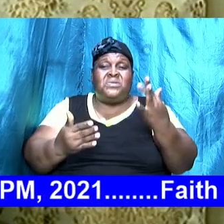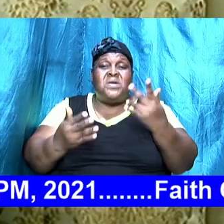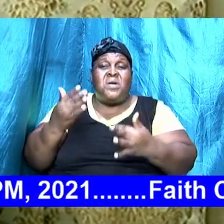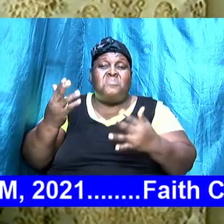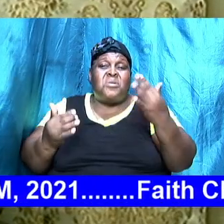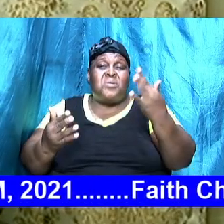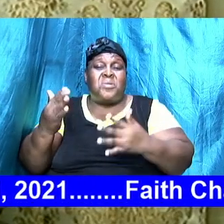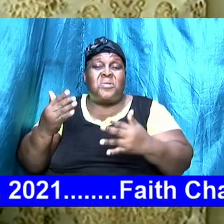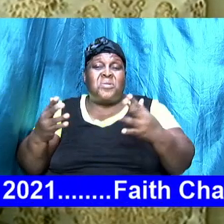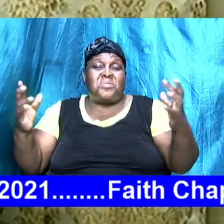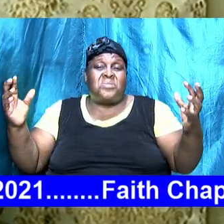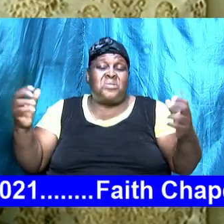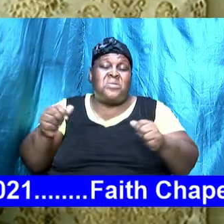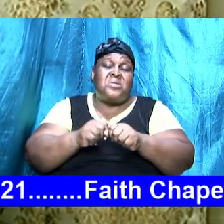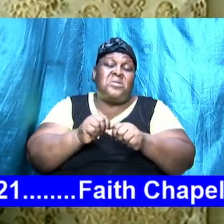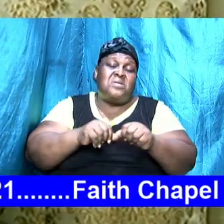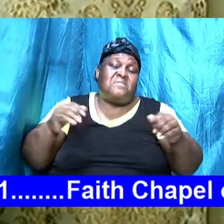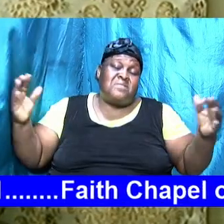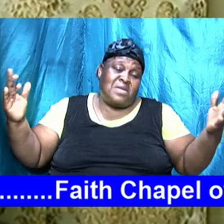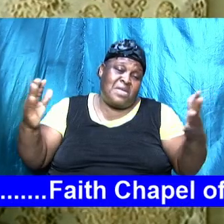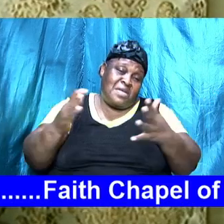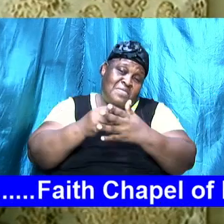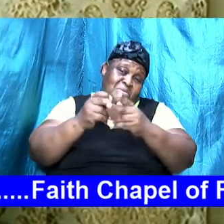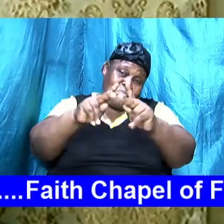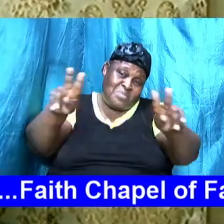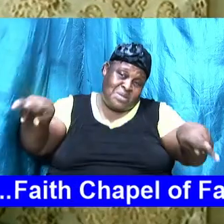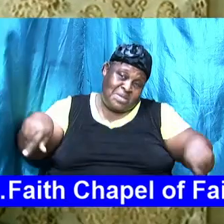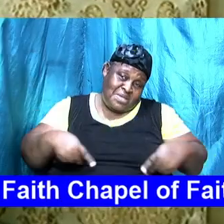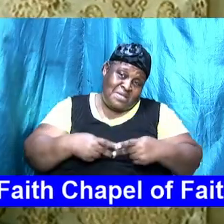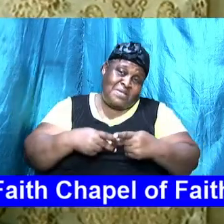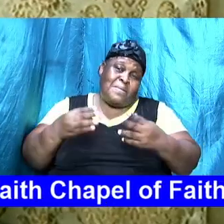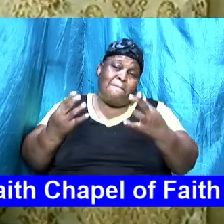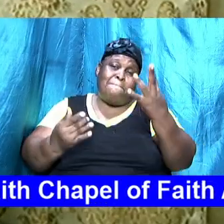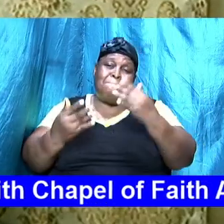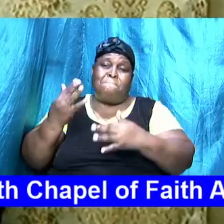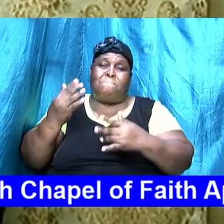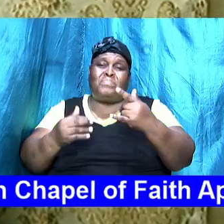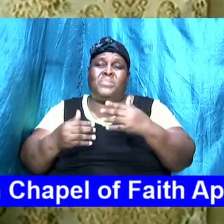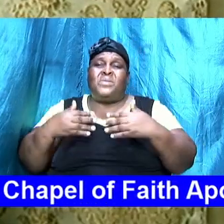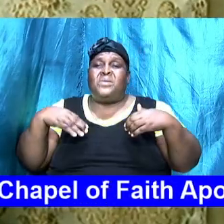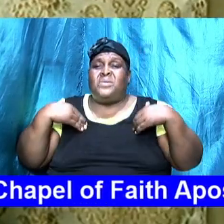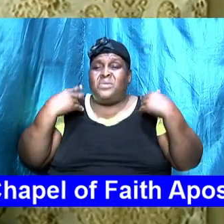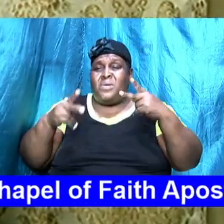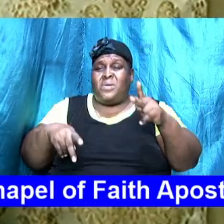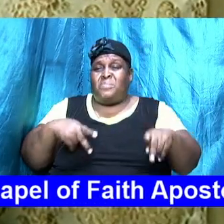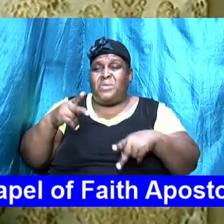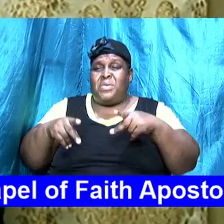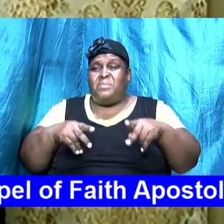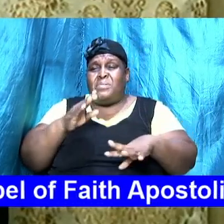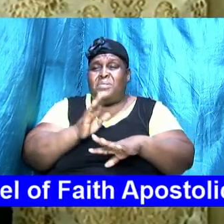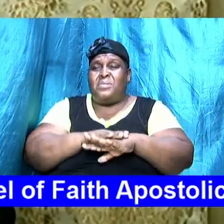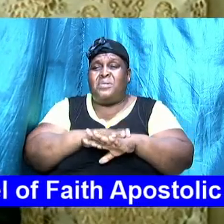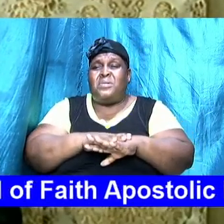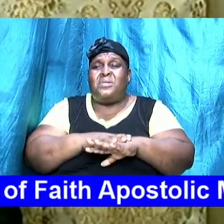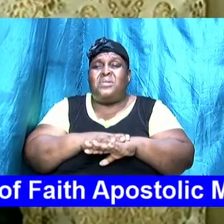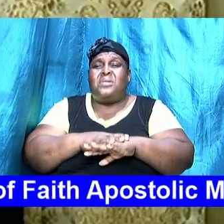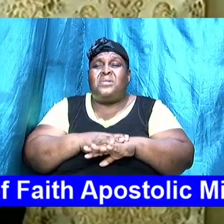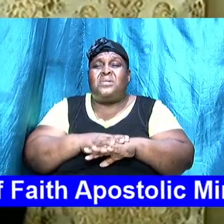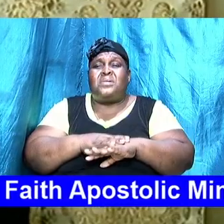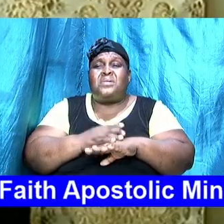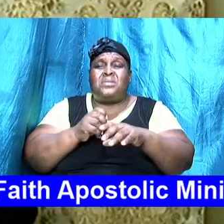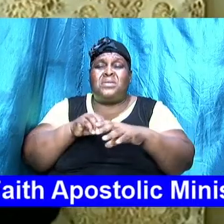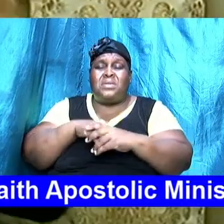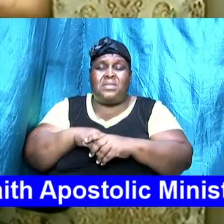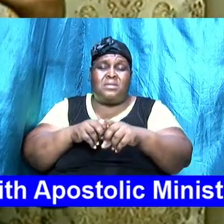catch a fire, because the place will be ignited, and our young people, they are going to be on parade. They are going to be